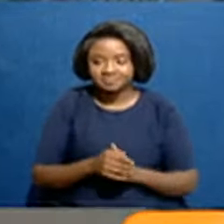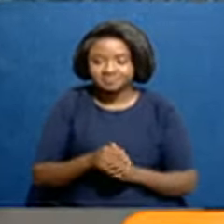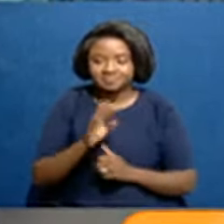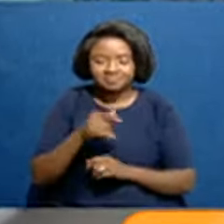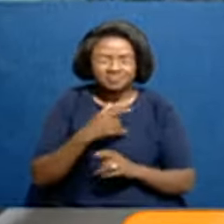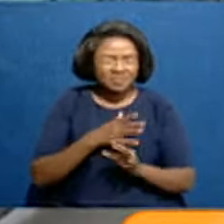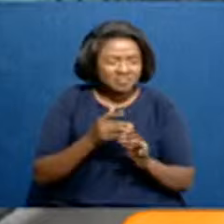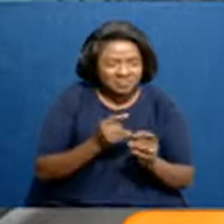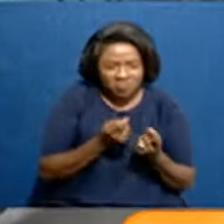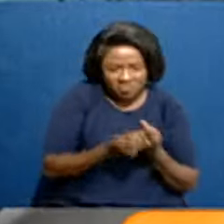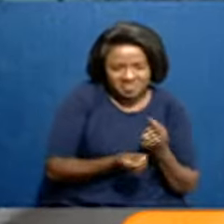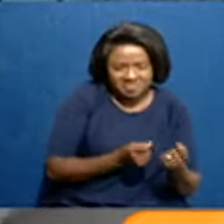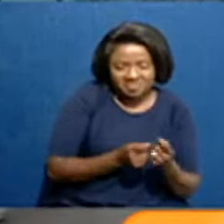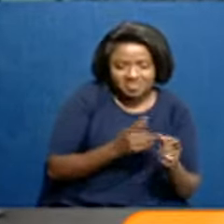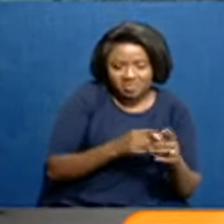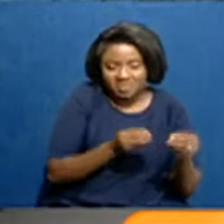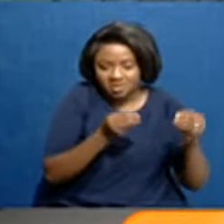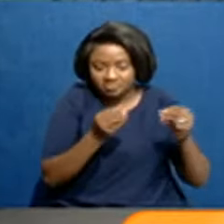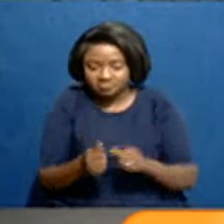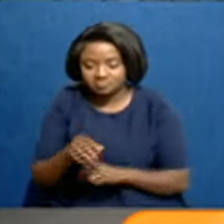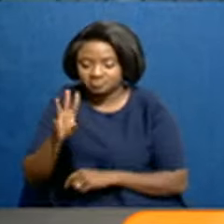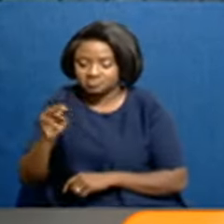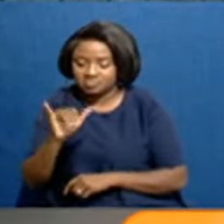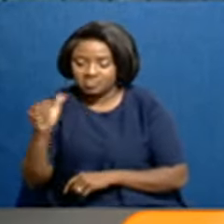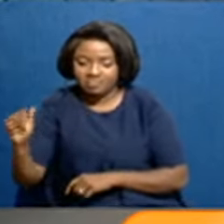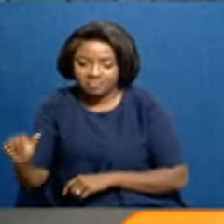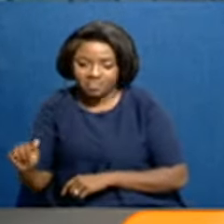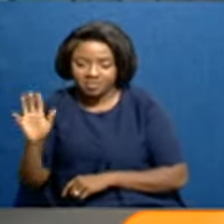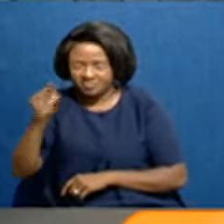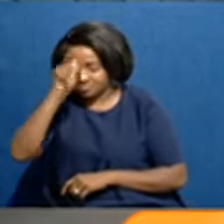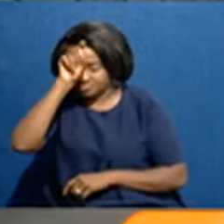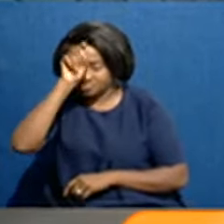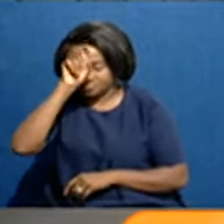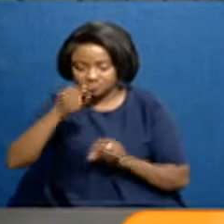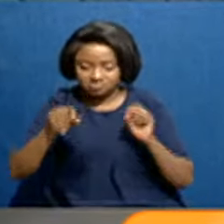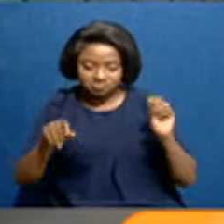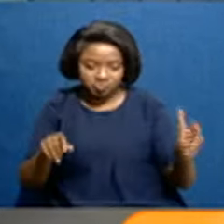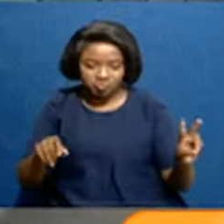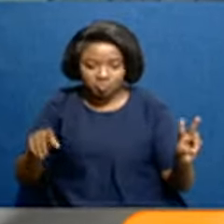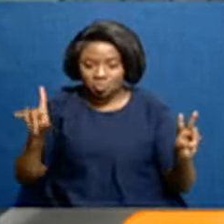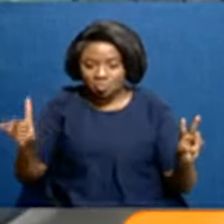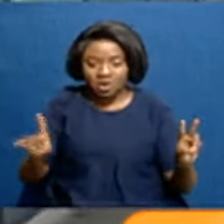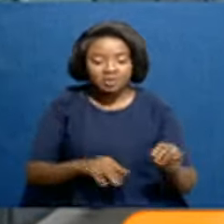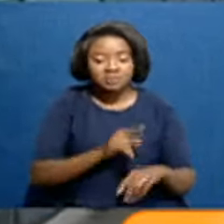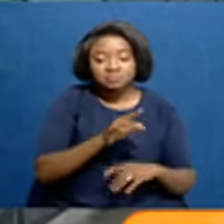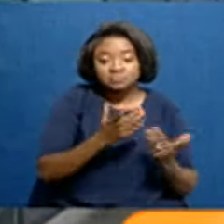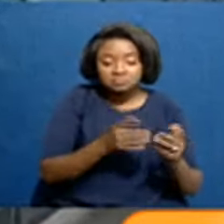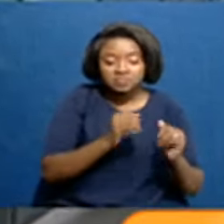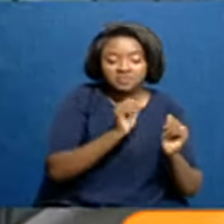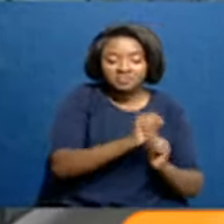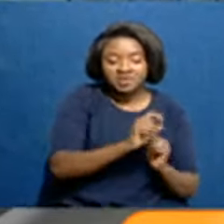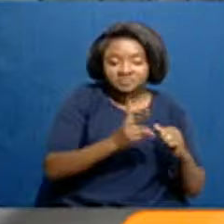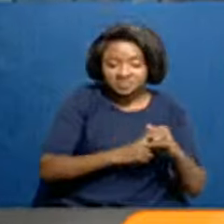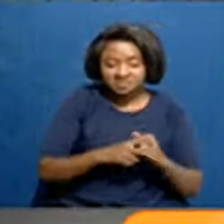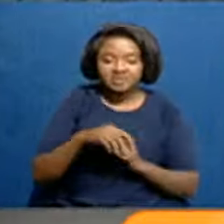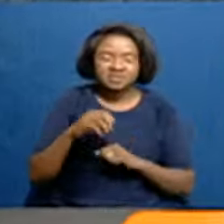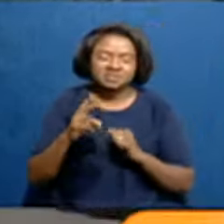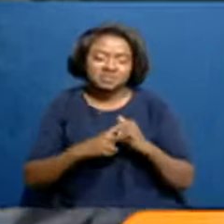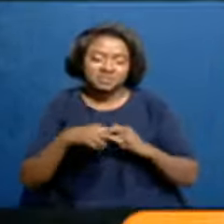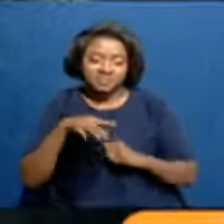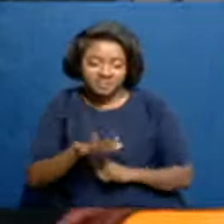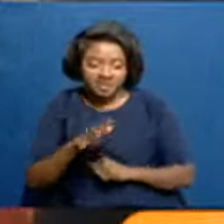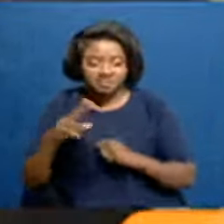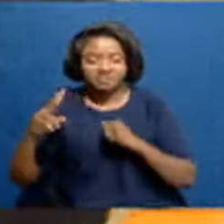set down to edge out Maya Sharif of Egypt 2-1 in sets of 5-7, 7-5 and 7-6